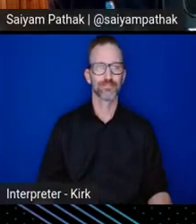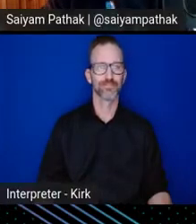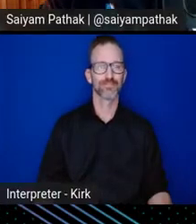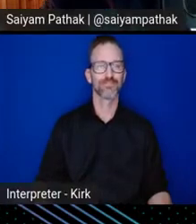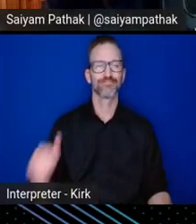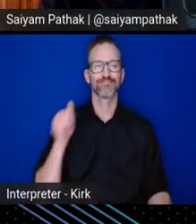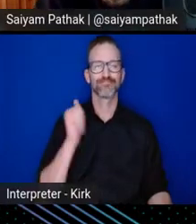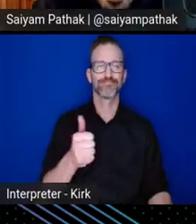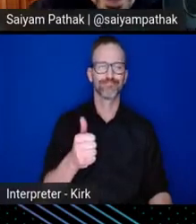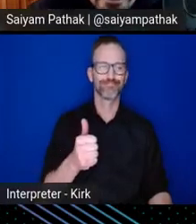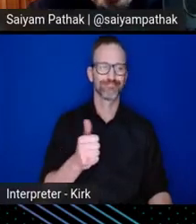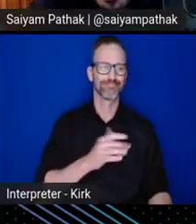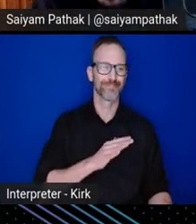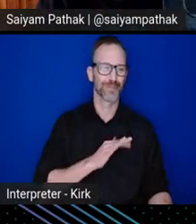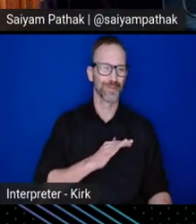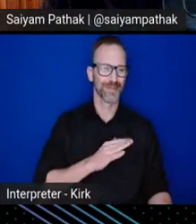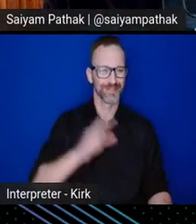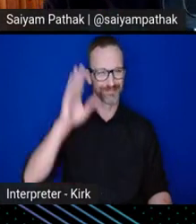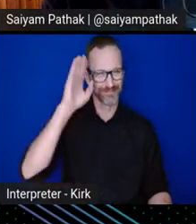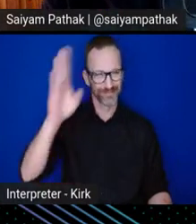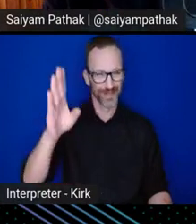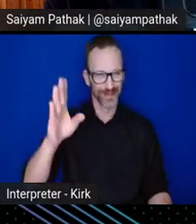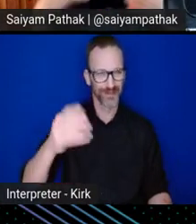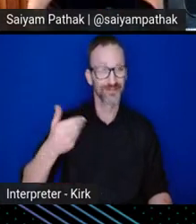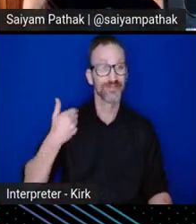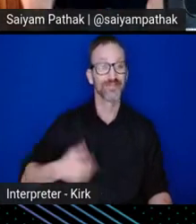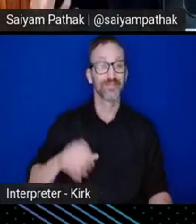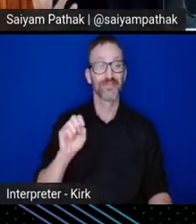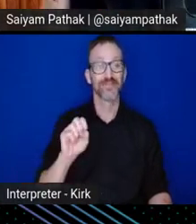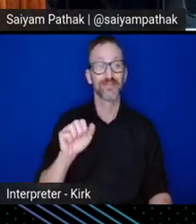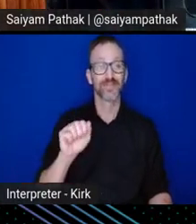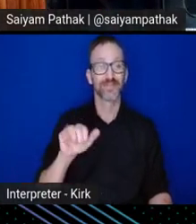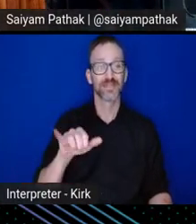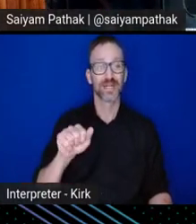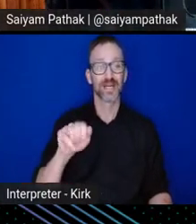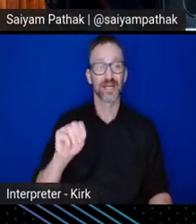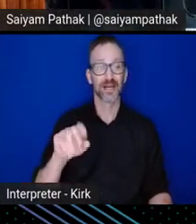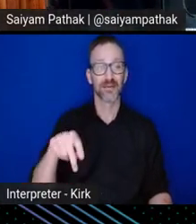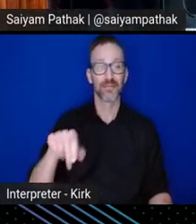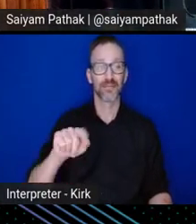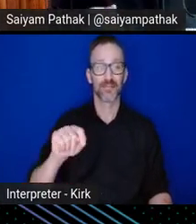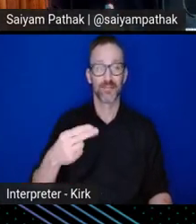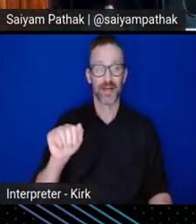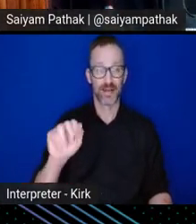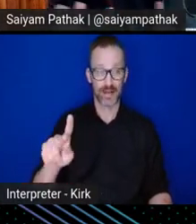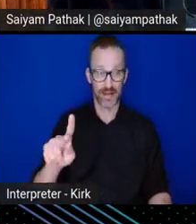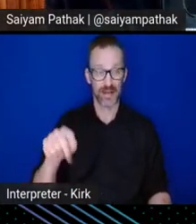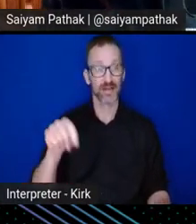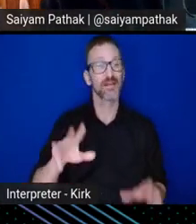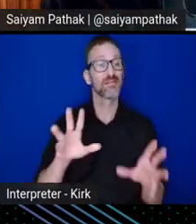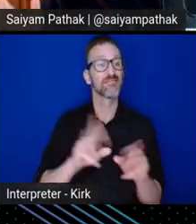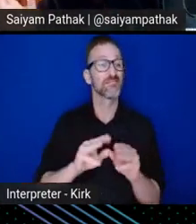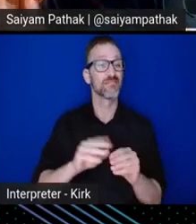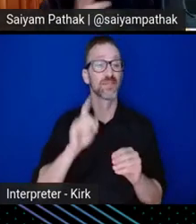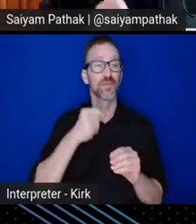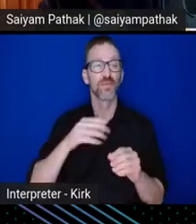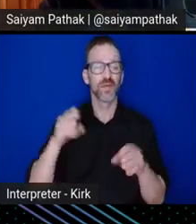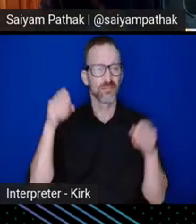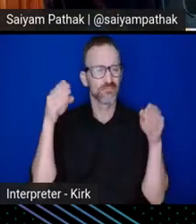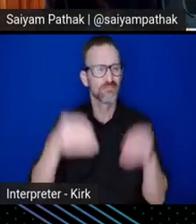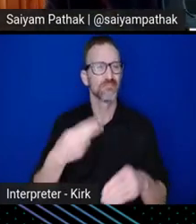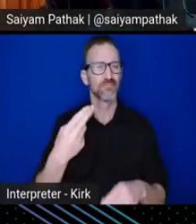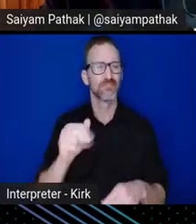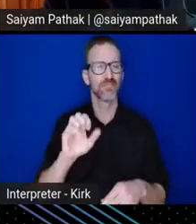Cool. Hello, everyone. My name is Saiyam Pathak, and this session we'll be talking about HashiCorp Waypoint 0.7.